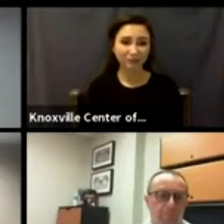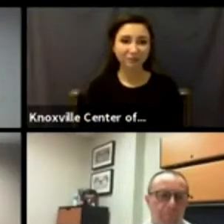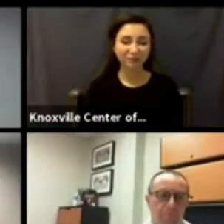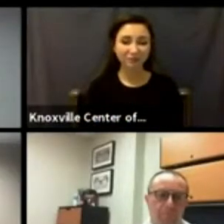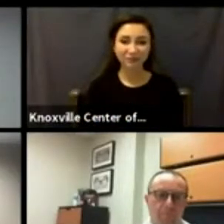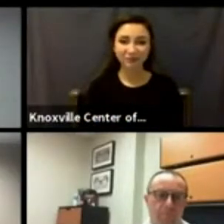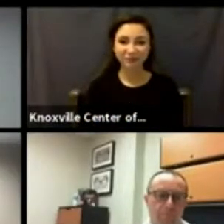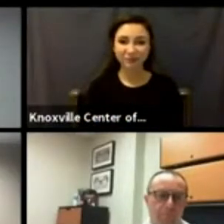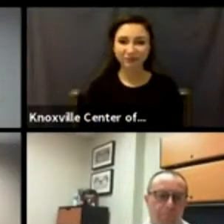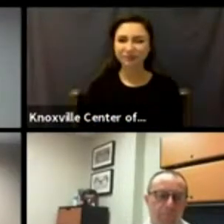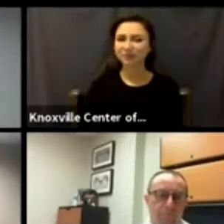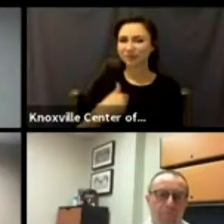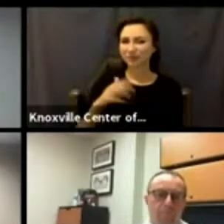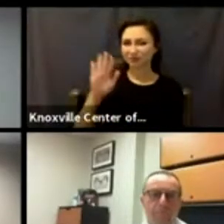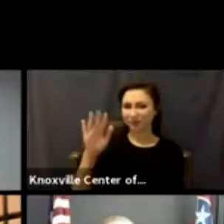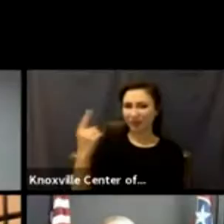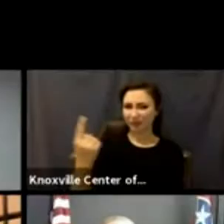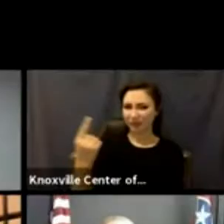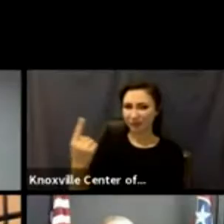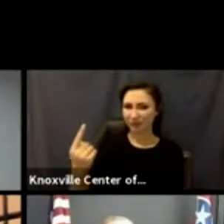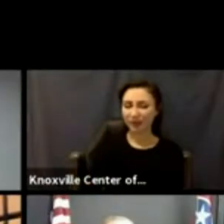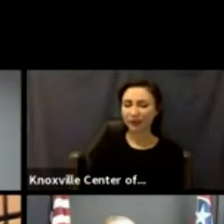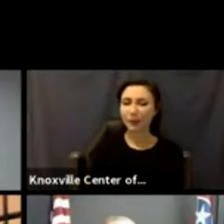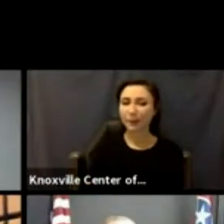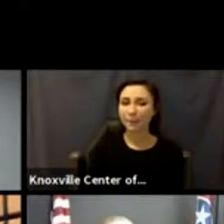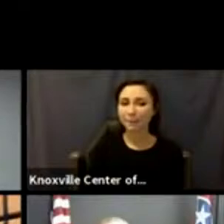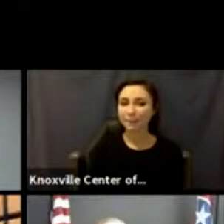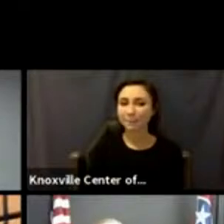I have something.